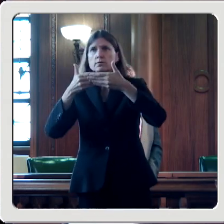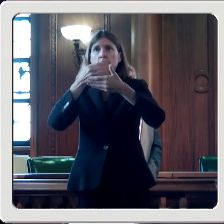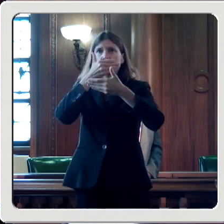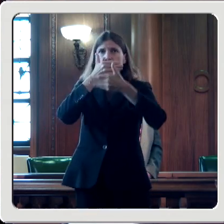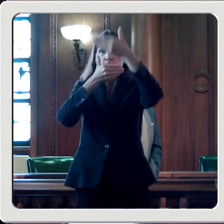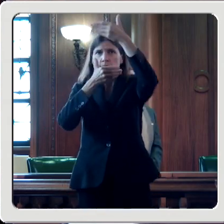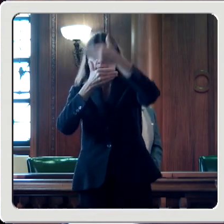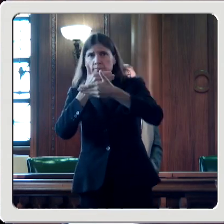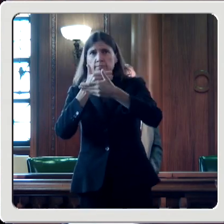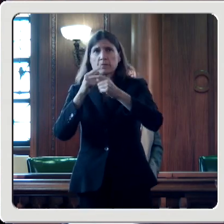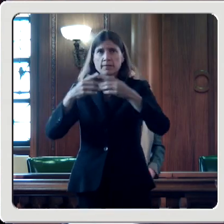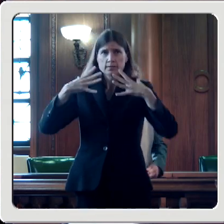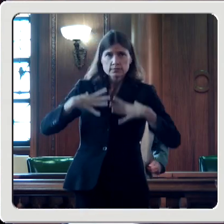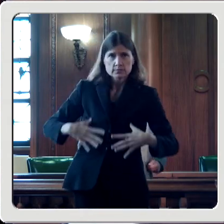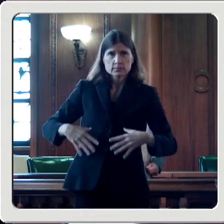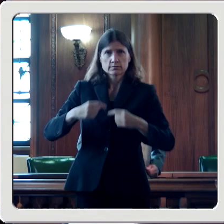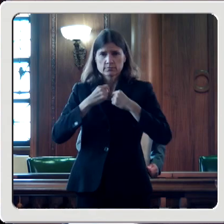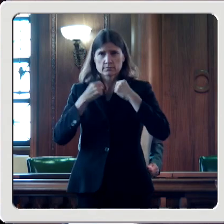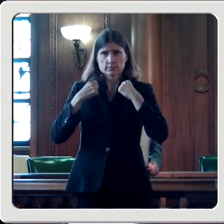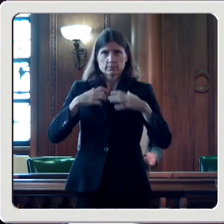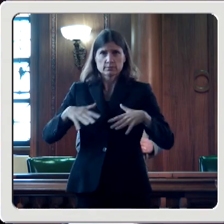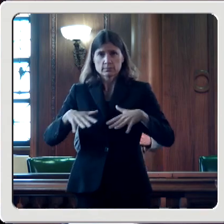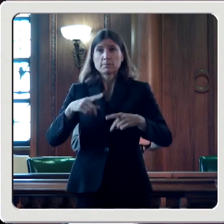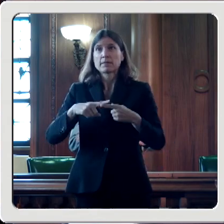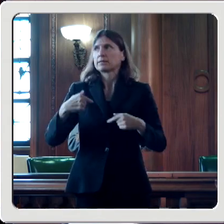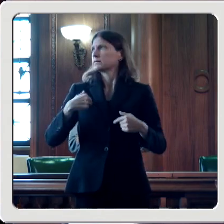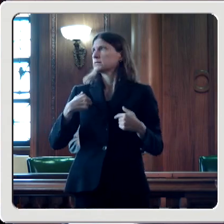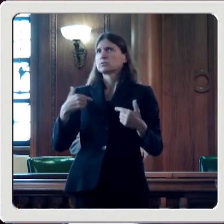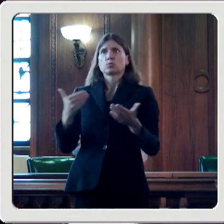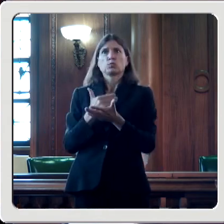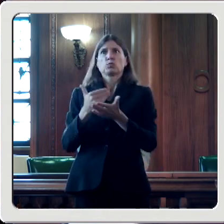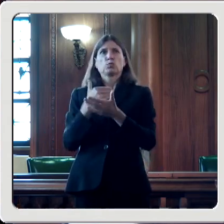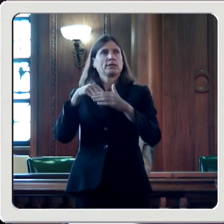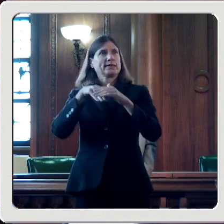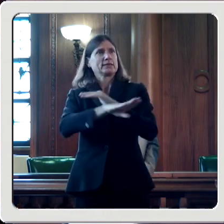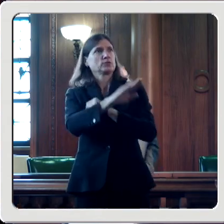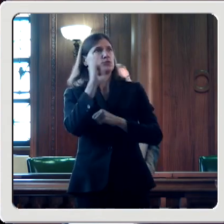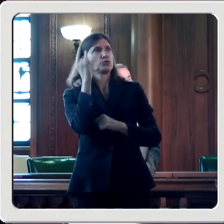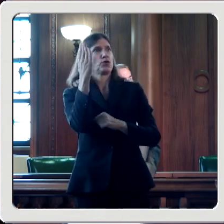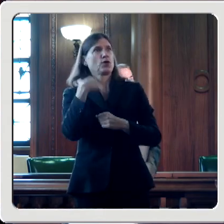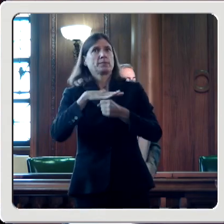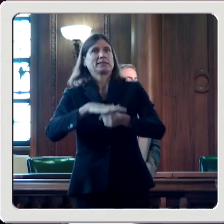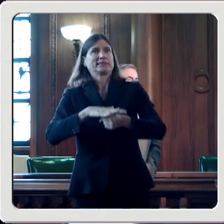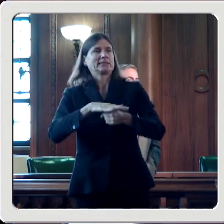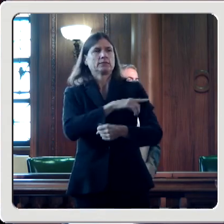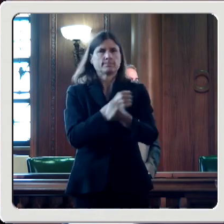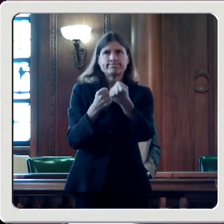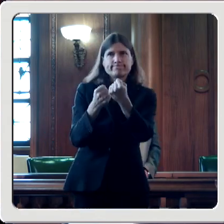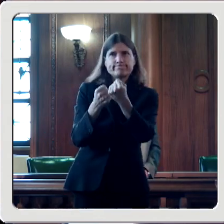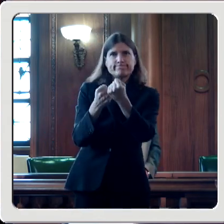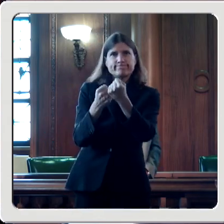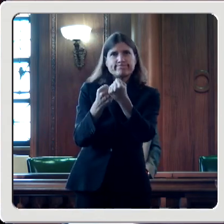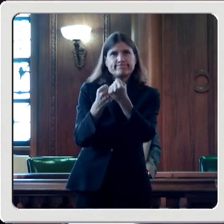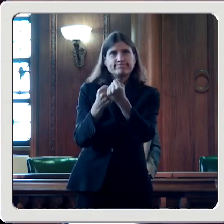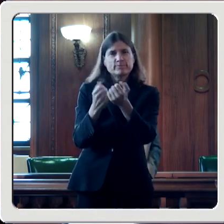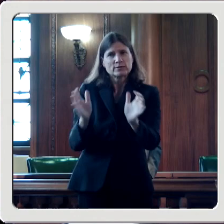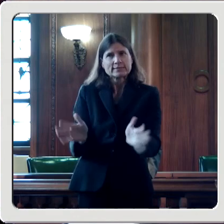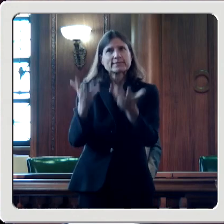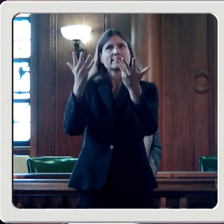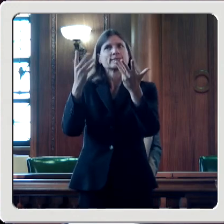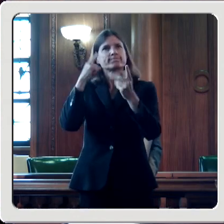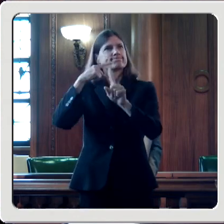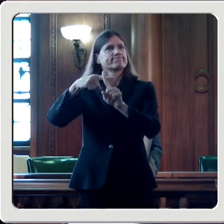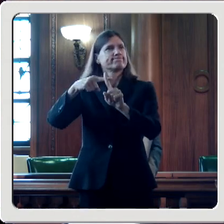that come with the territory. So I'll end as I always do, and that is by stressing the importance of